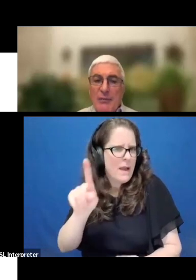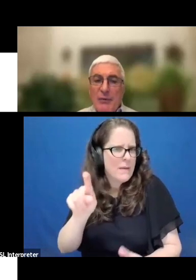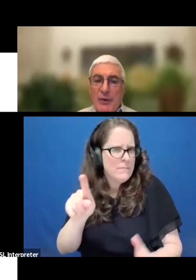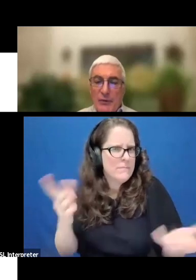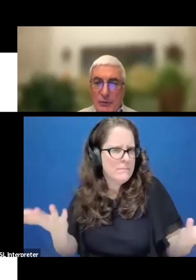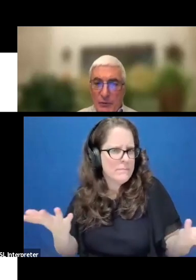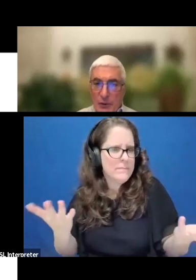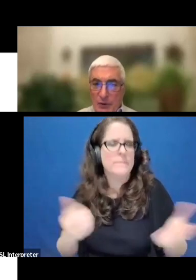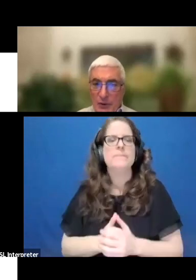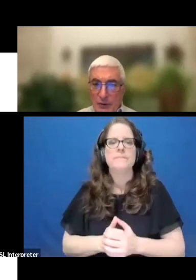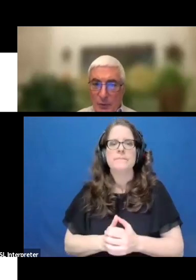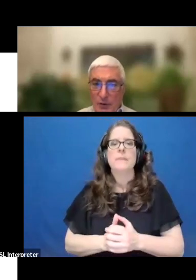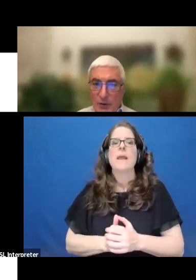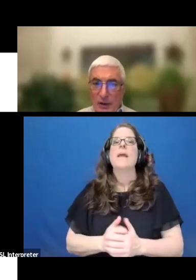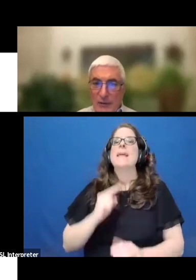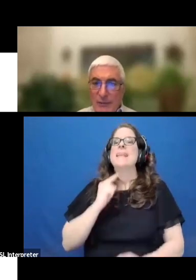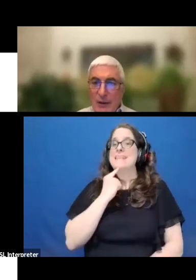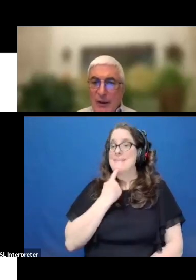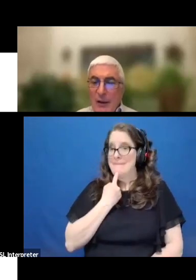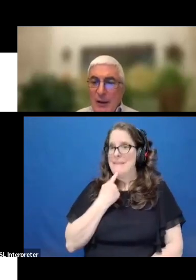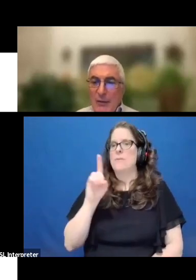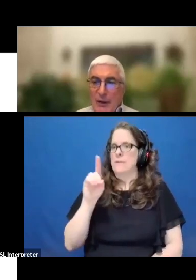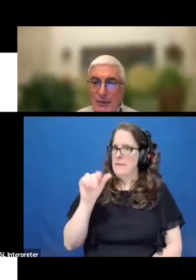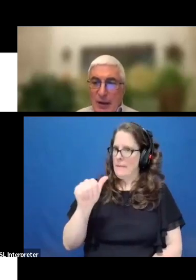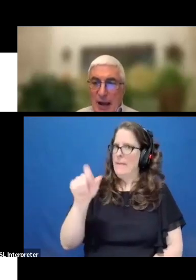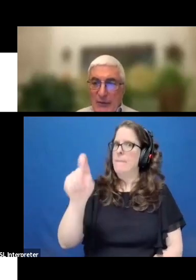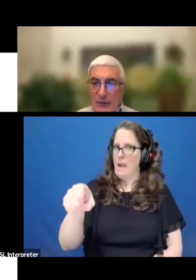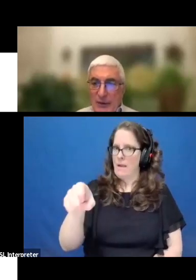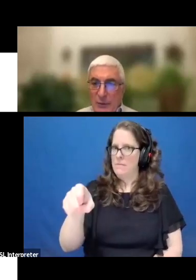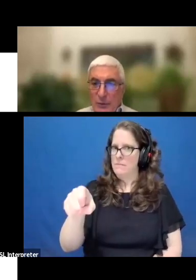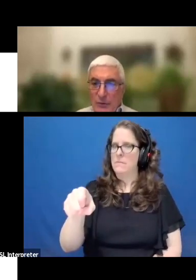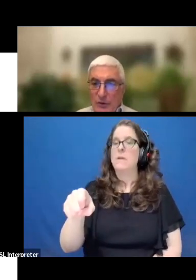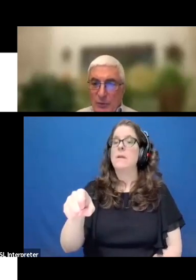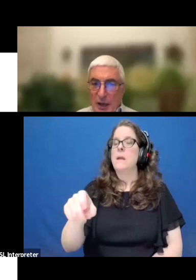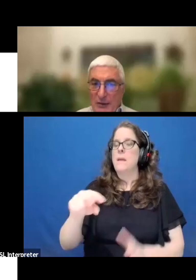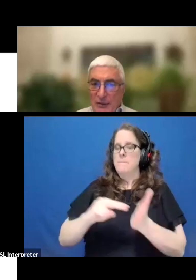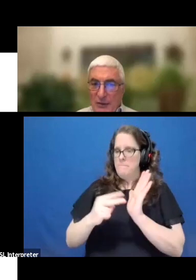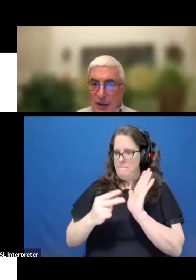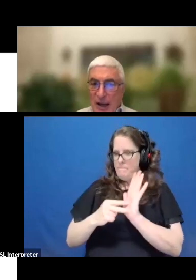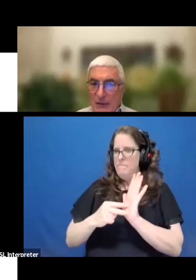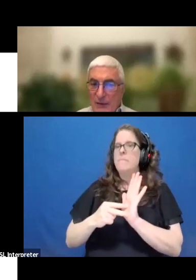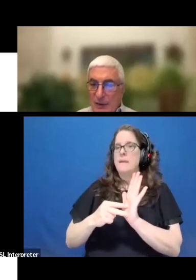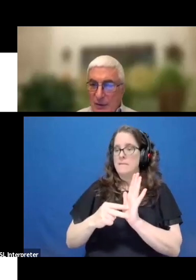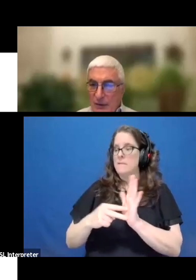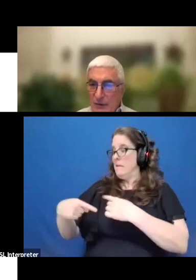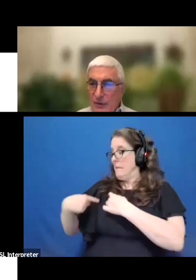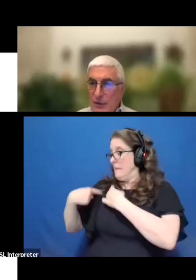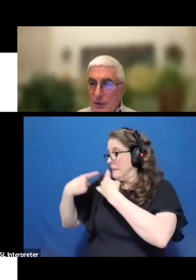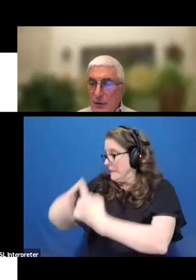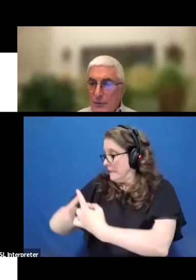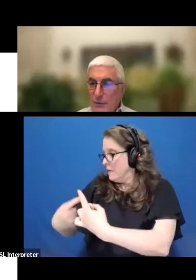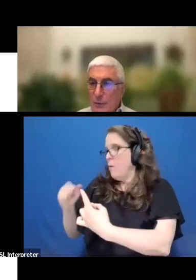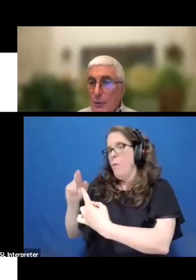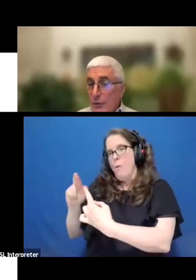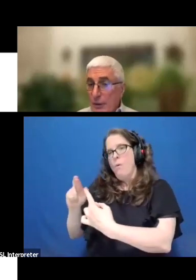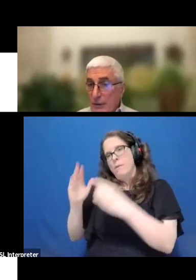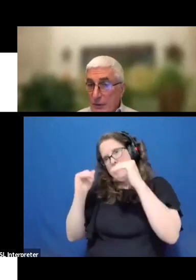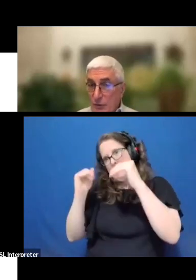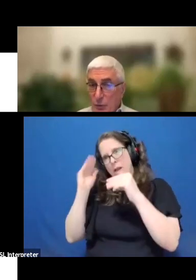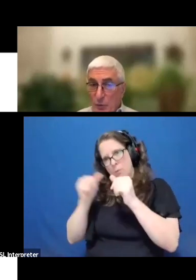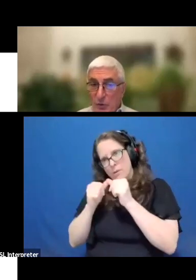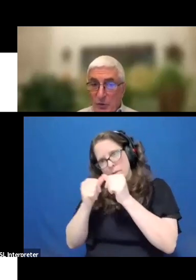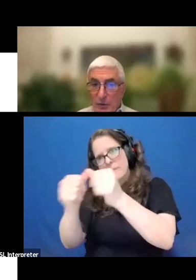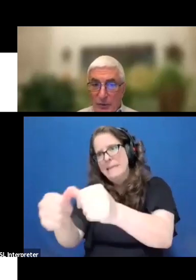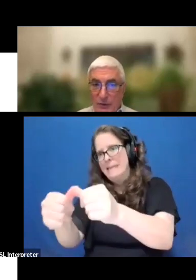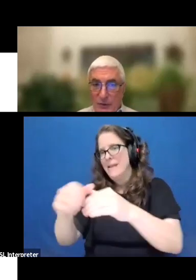to have a severe disability that's lasted or is expected to last at least a year, or is